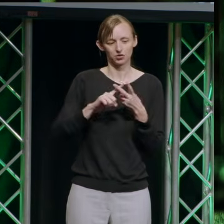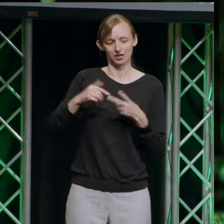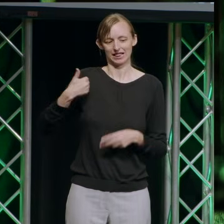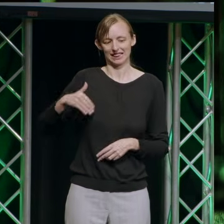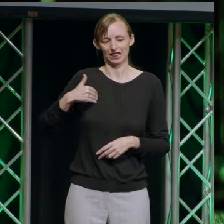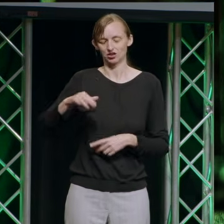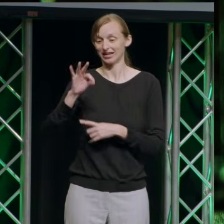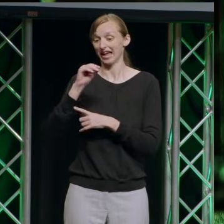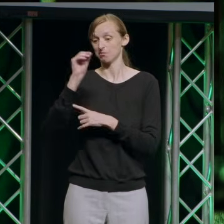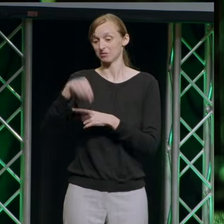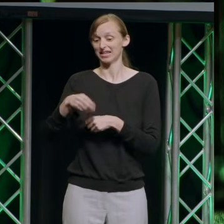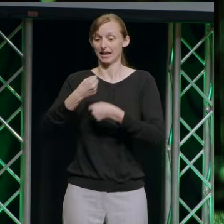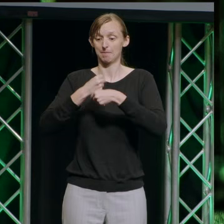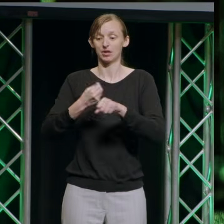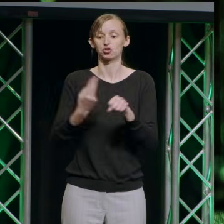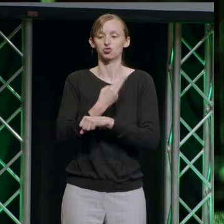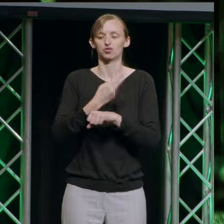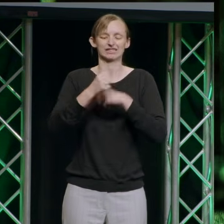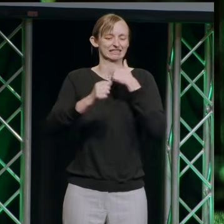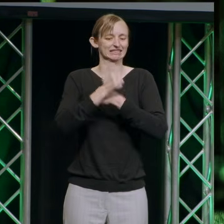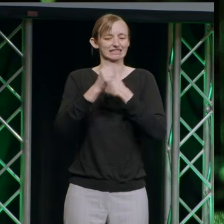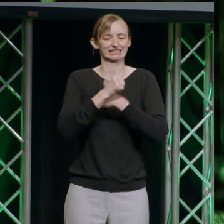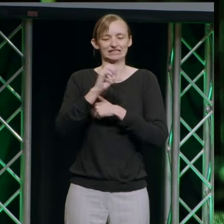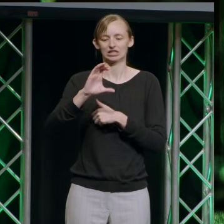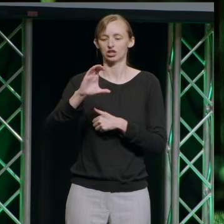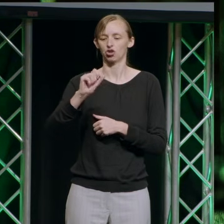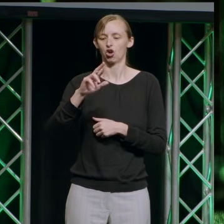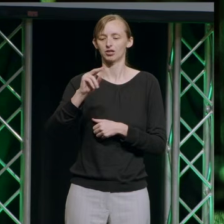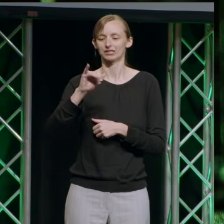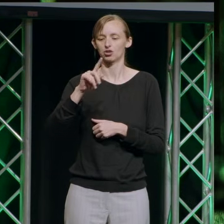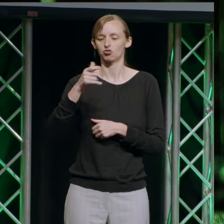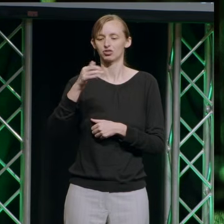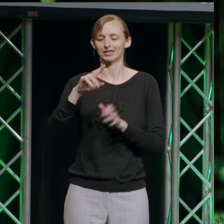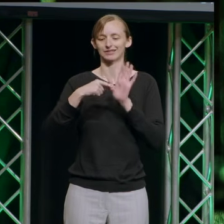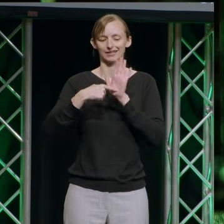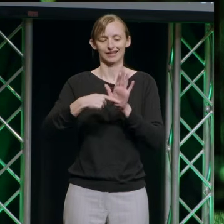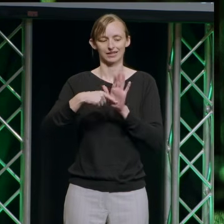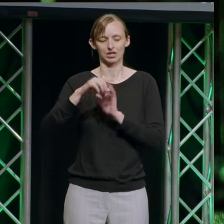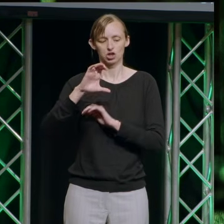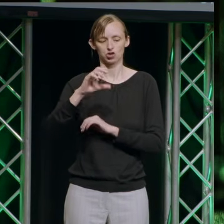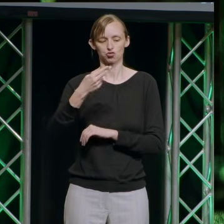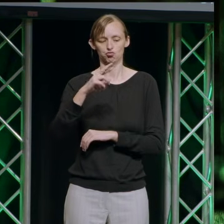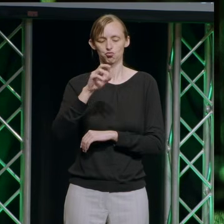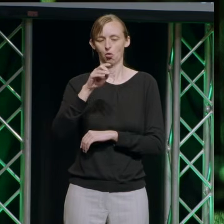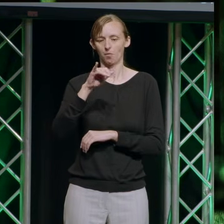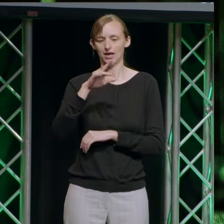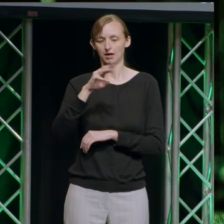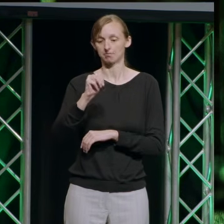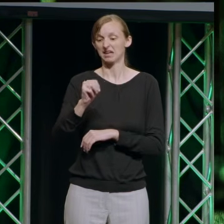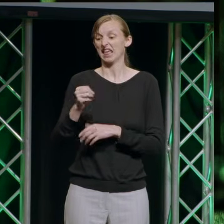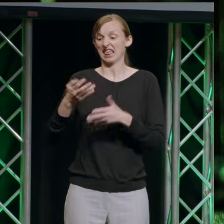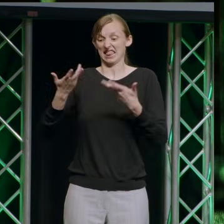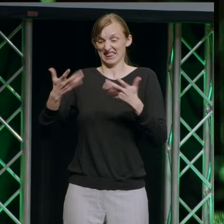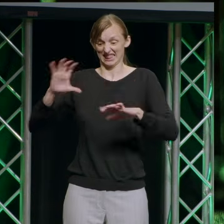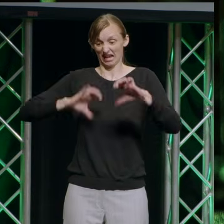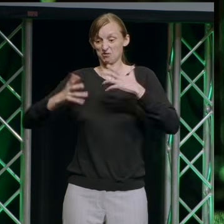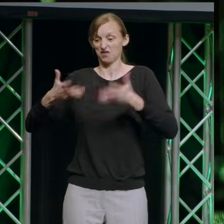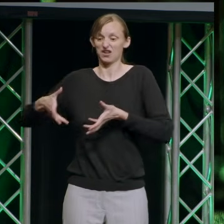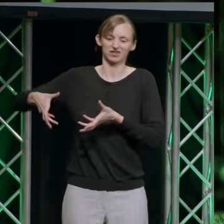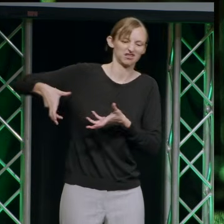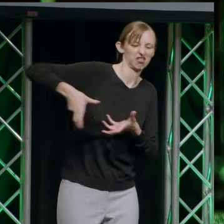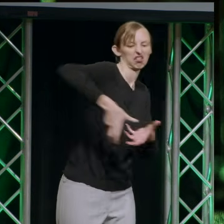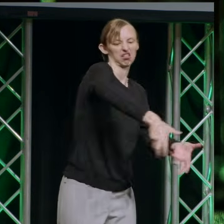is tanned using toxic carcinogens like chromium that are then deposited untreated into rivers that are known for